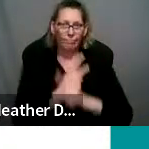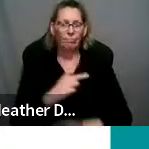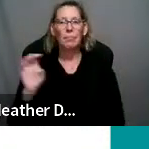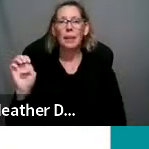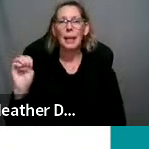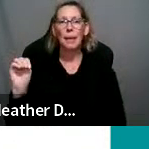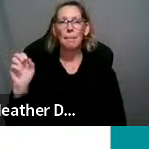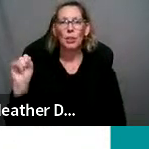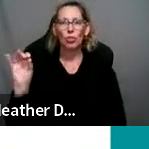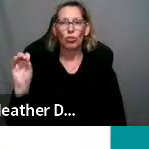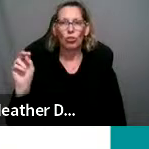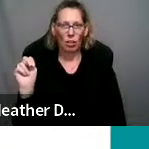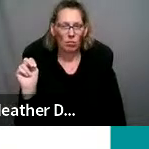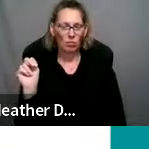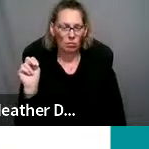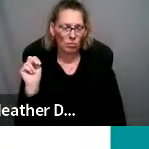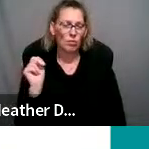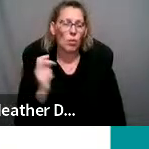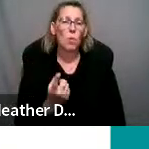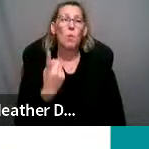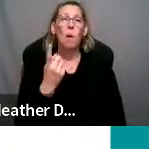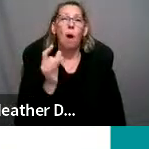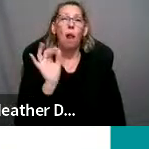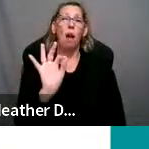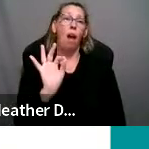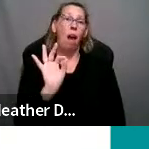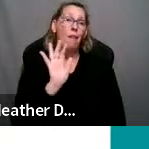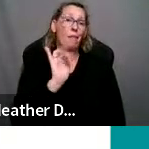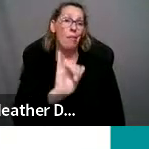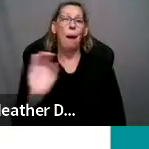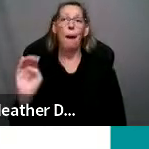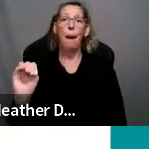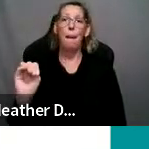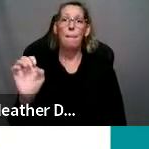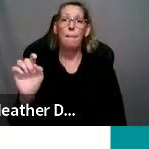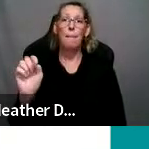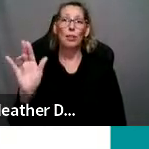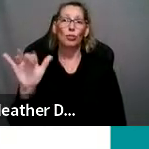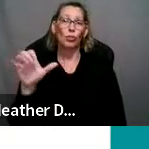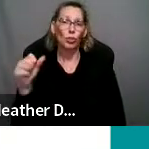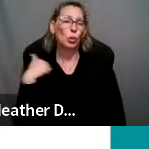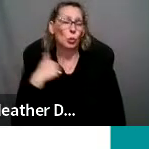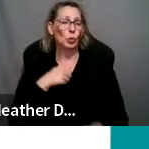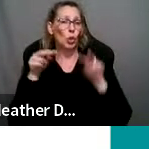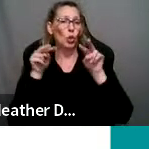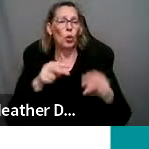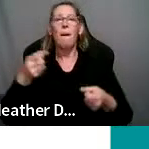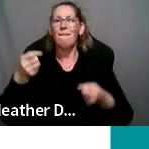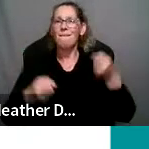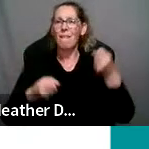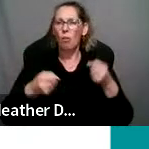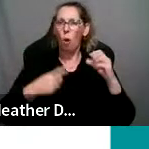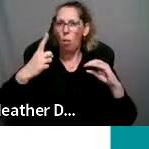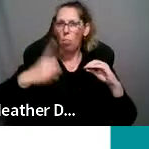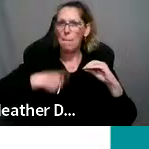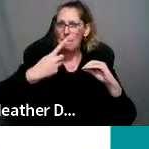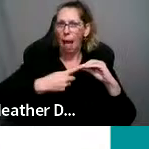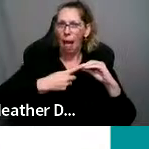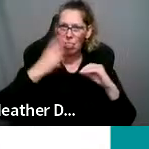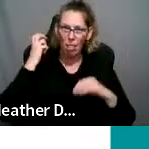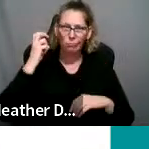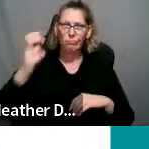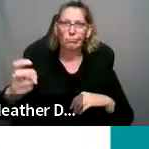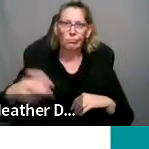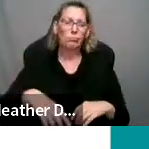emissions. One of the metrics we look at is vehicle miles traveled. And so we have